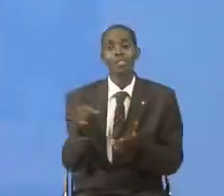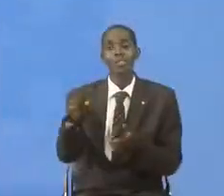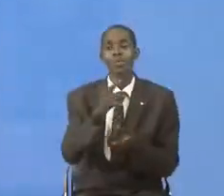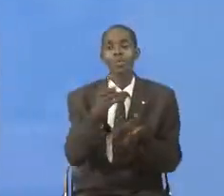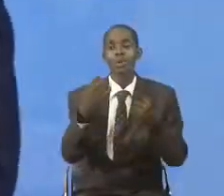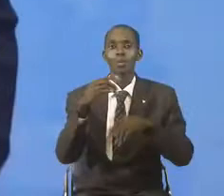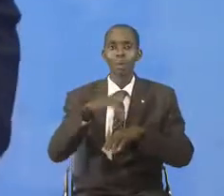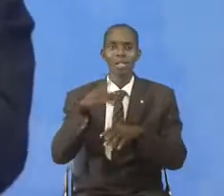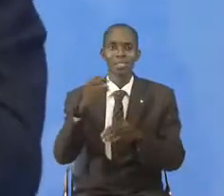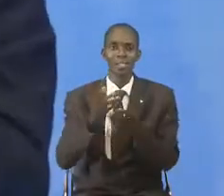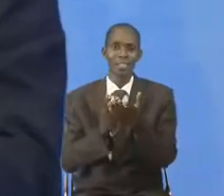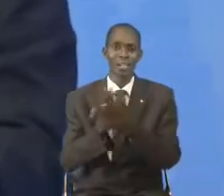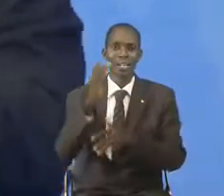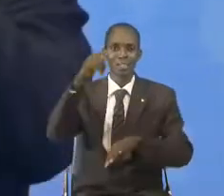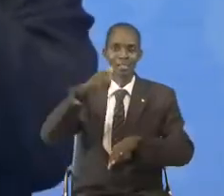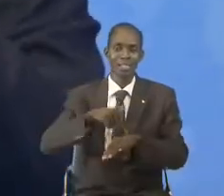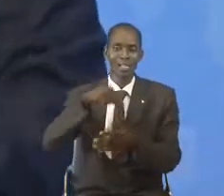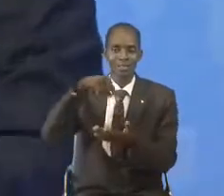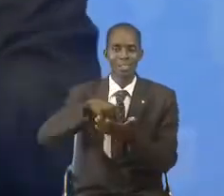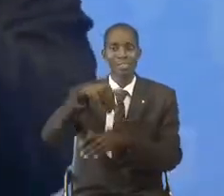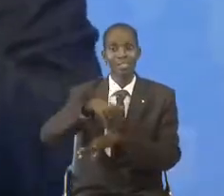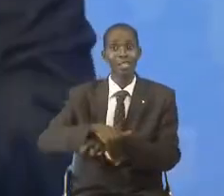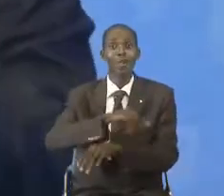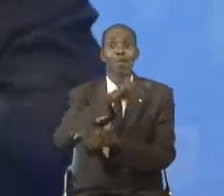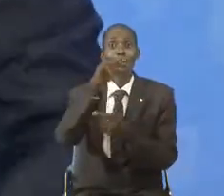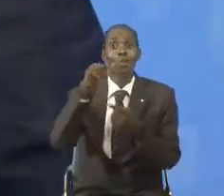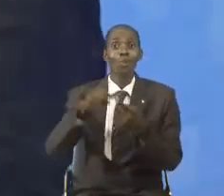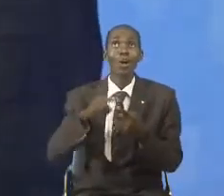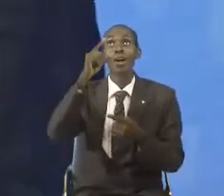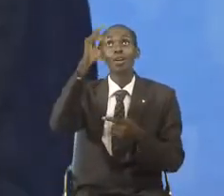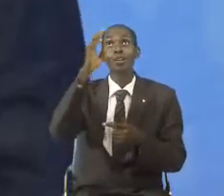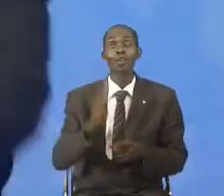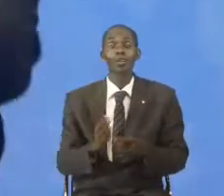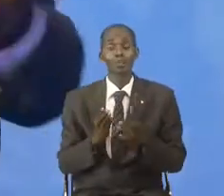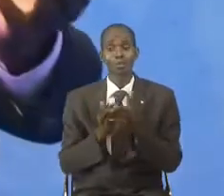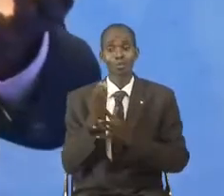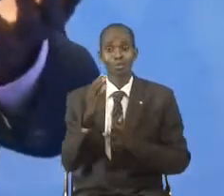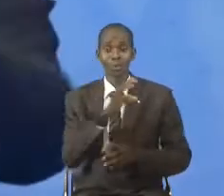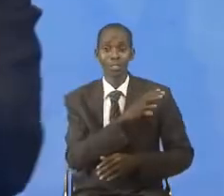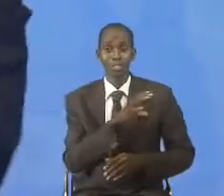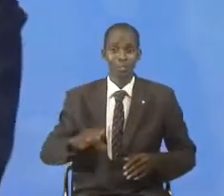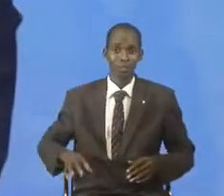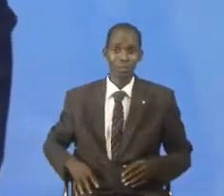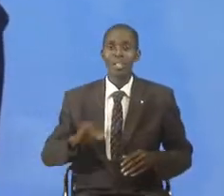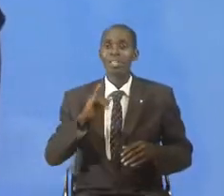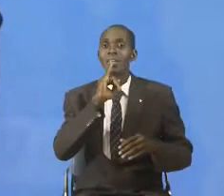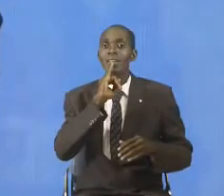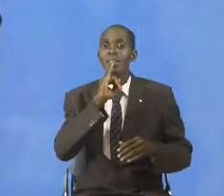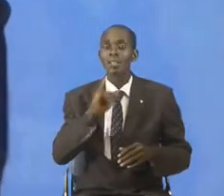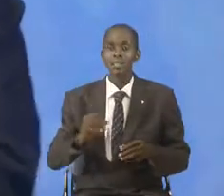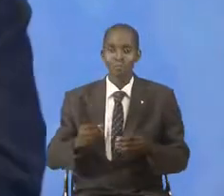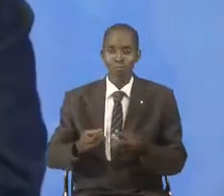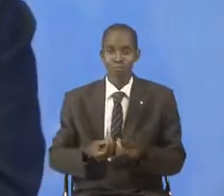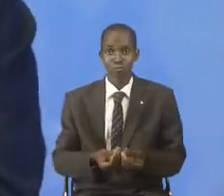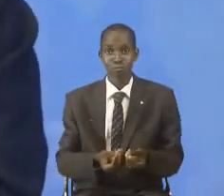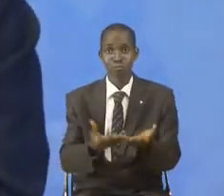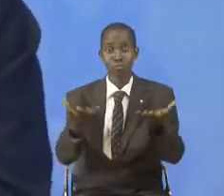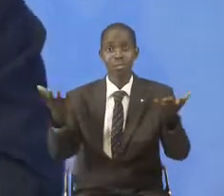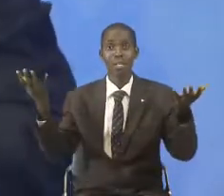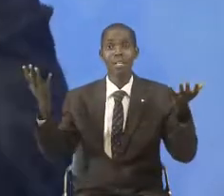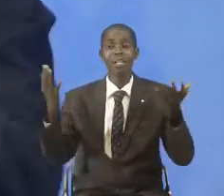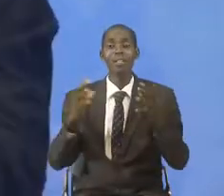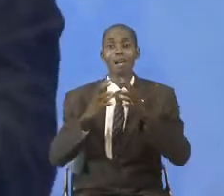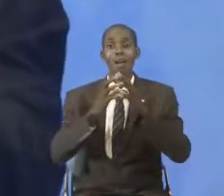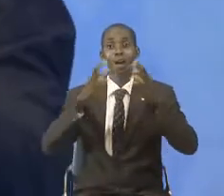congratulate you that you came at the right time tonight, when God through